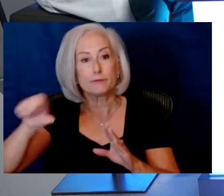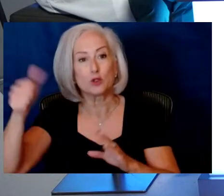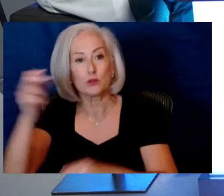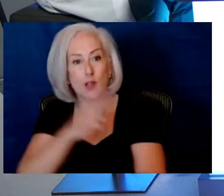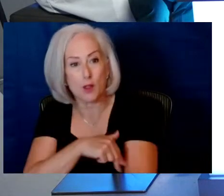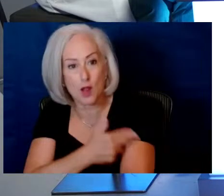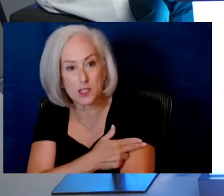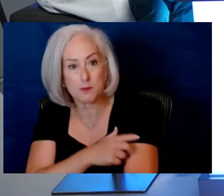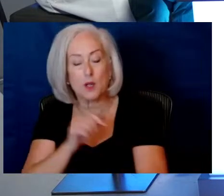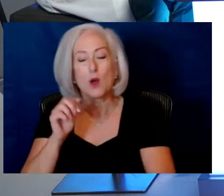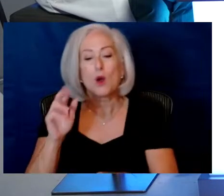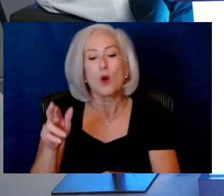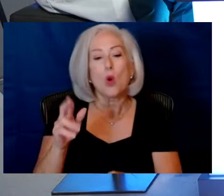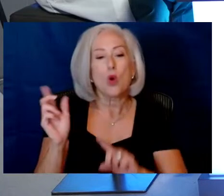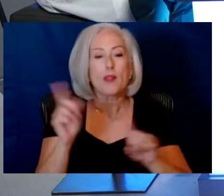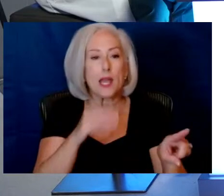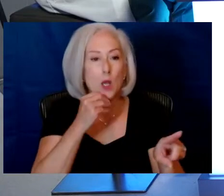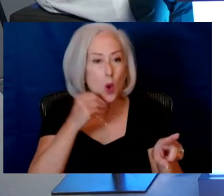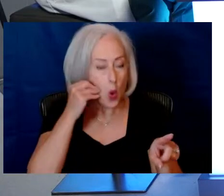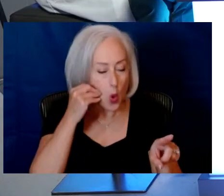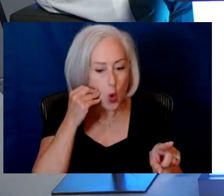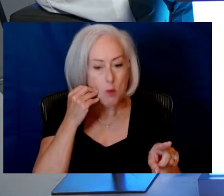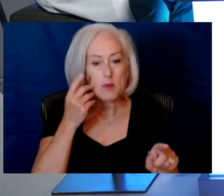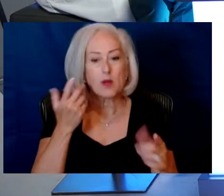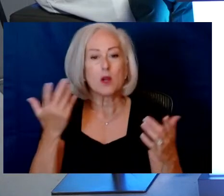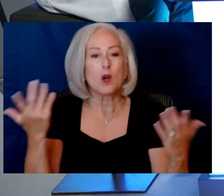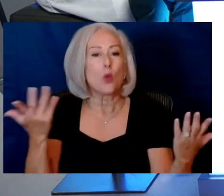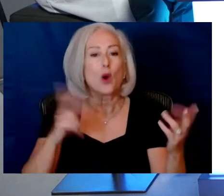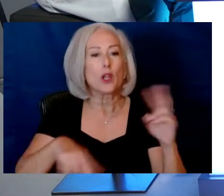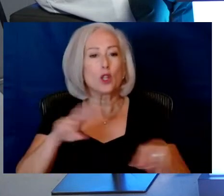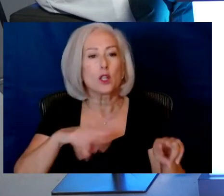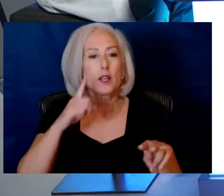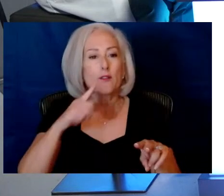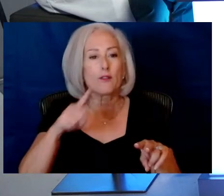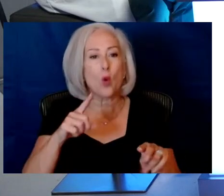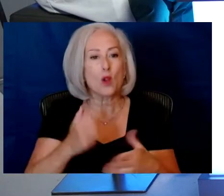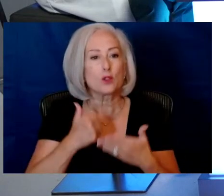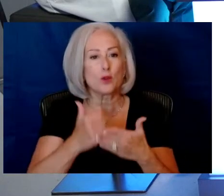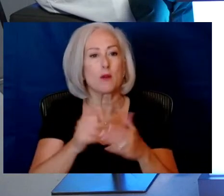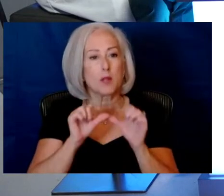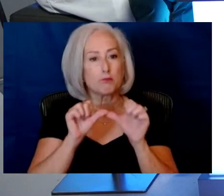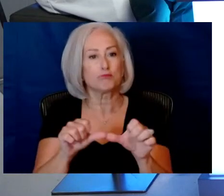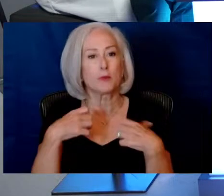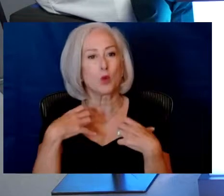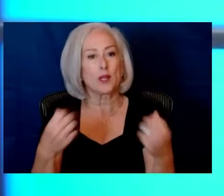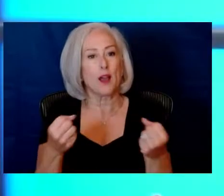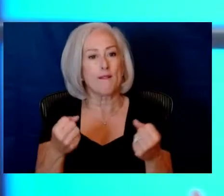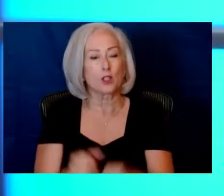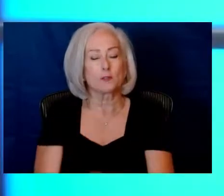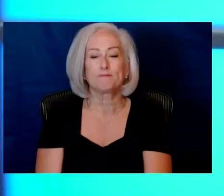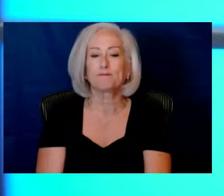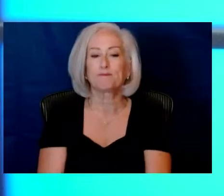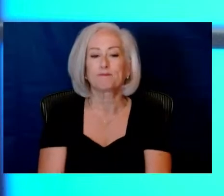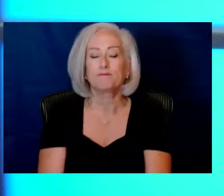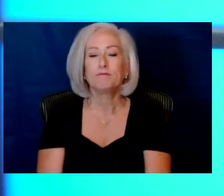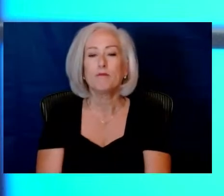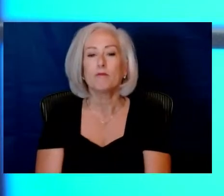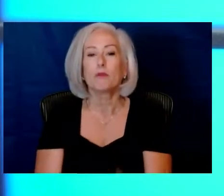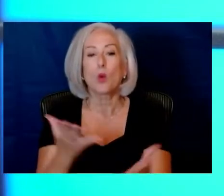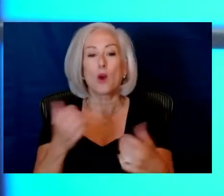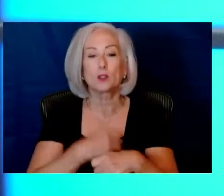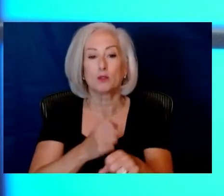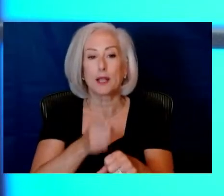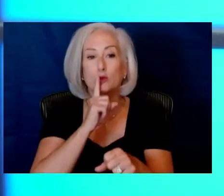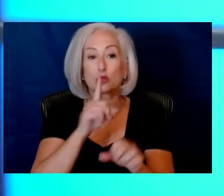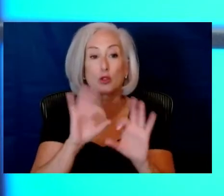for either in the home or the facility to help them continue to recover? Making sure that they have family support, I